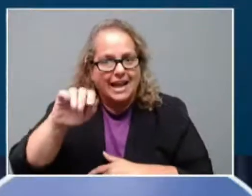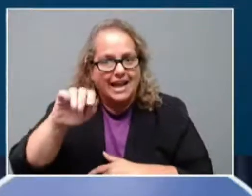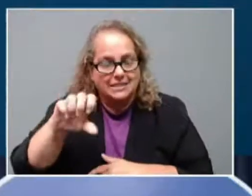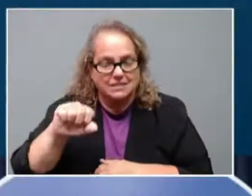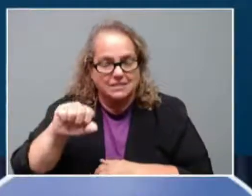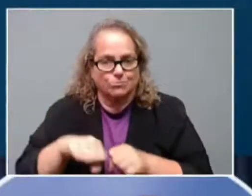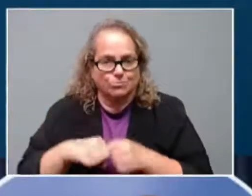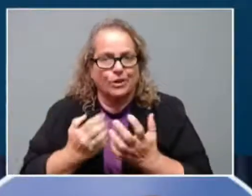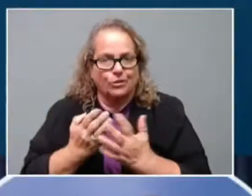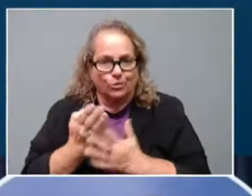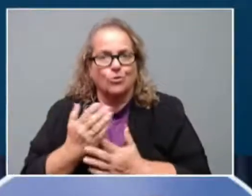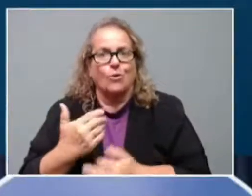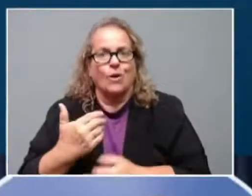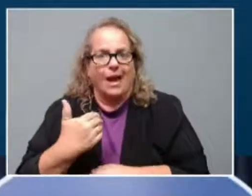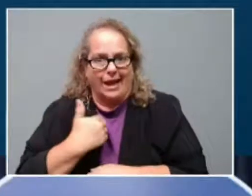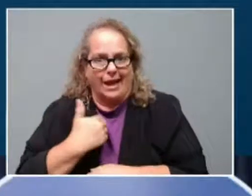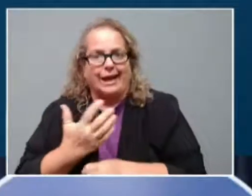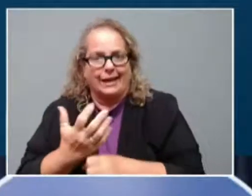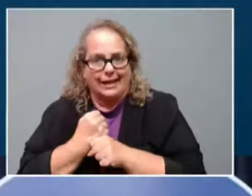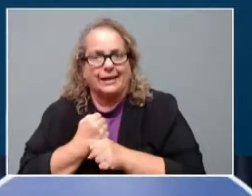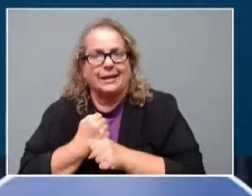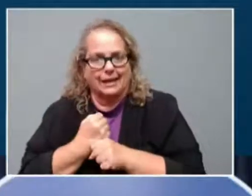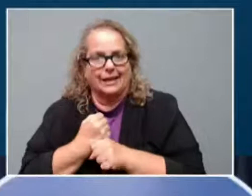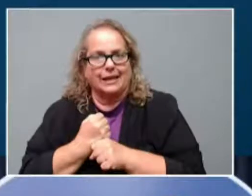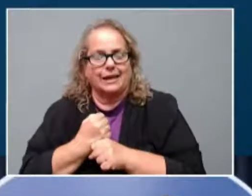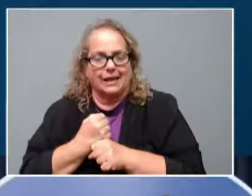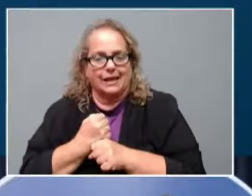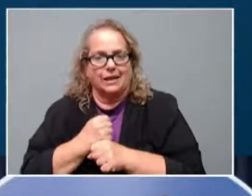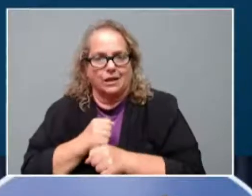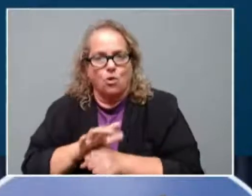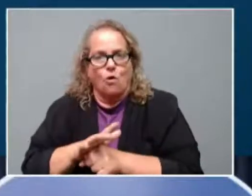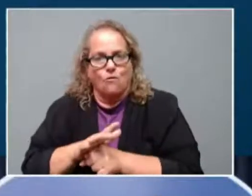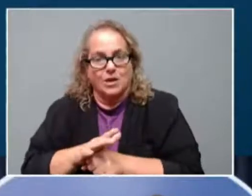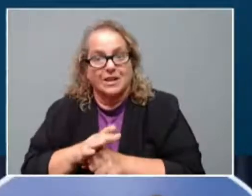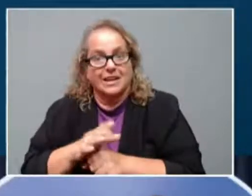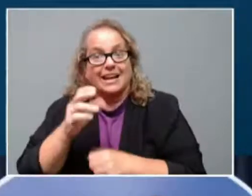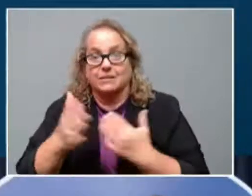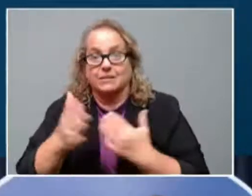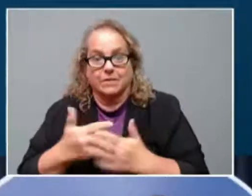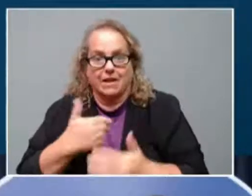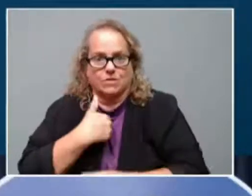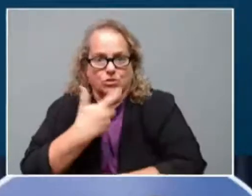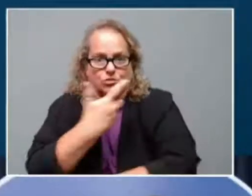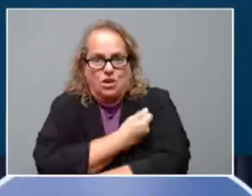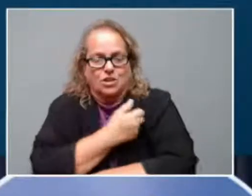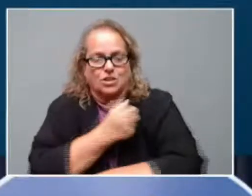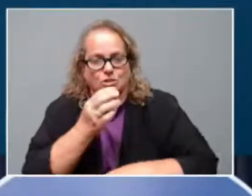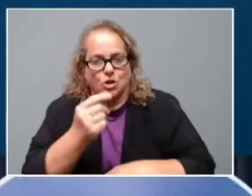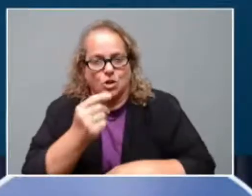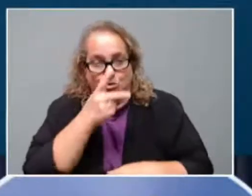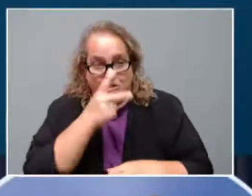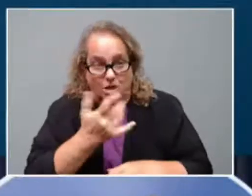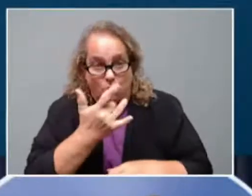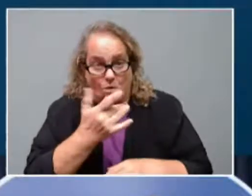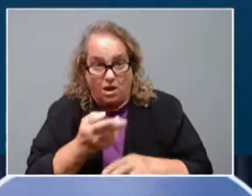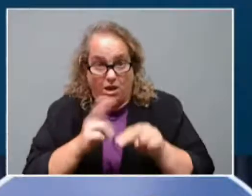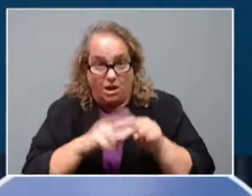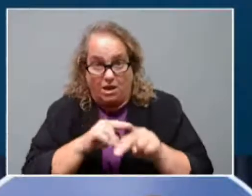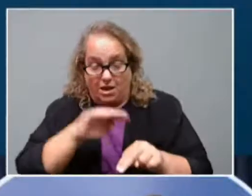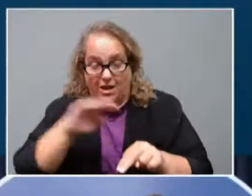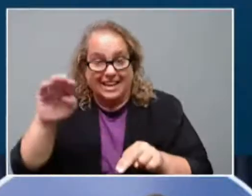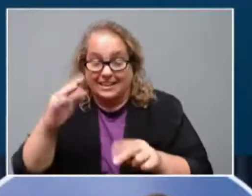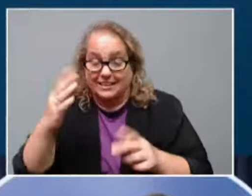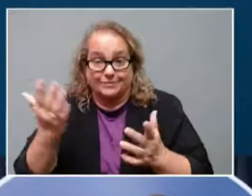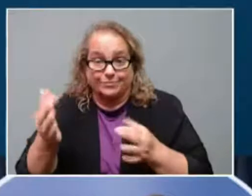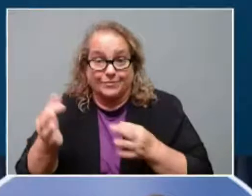specific number in a second. I think when you look at this growth, the only natural explanation is that the